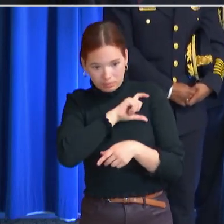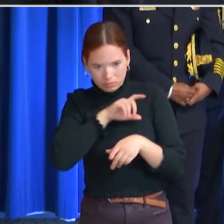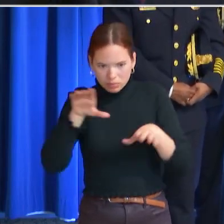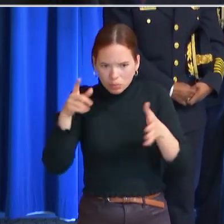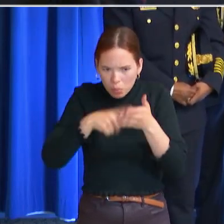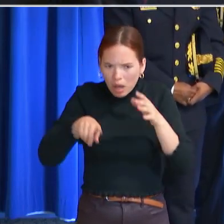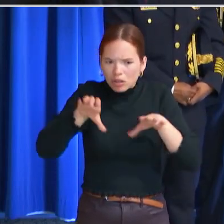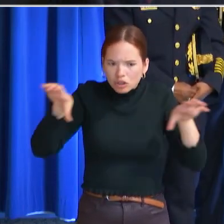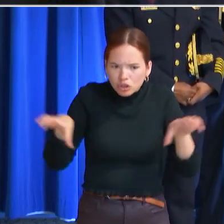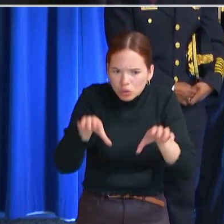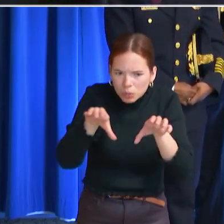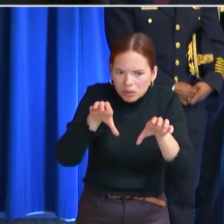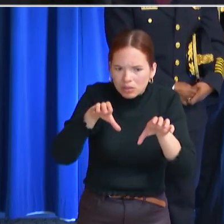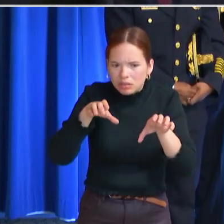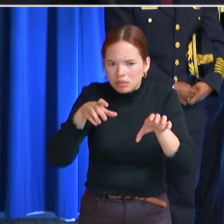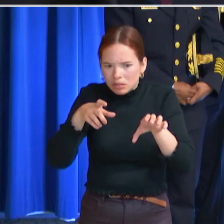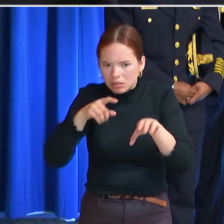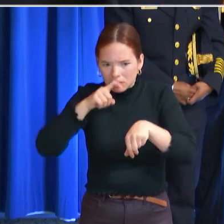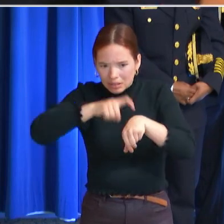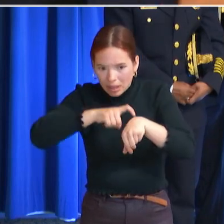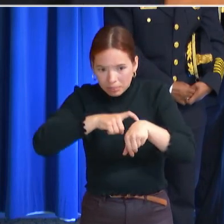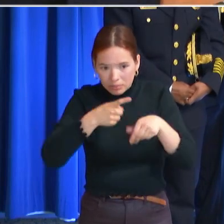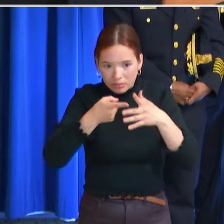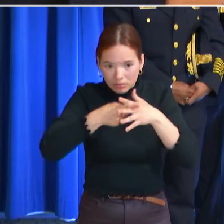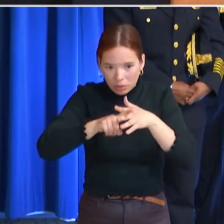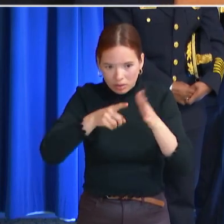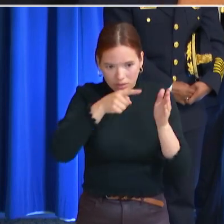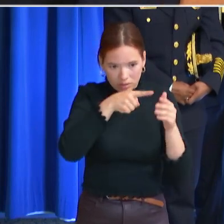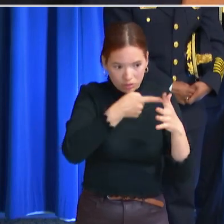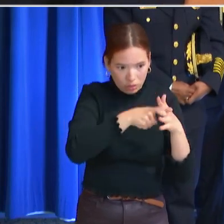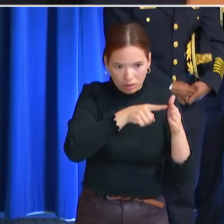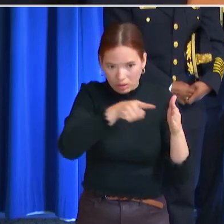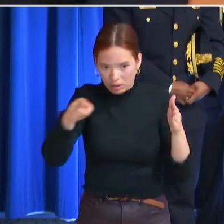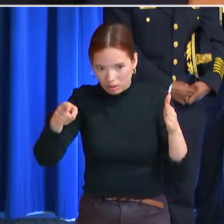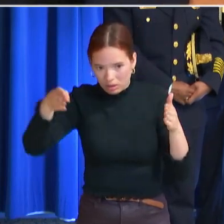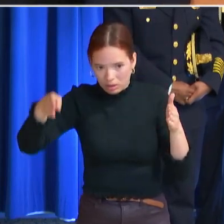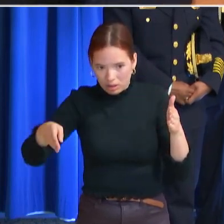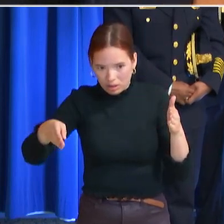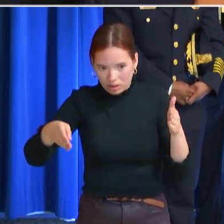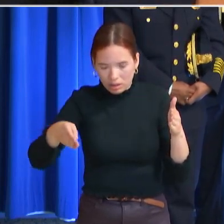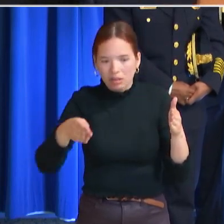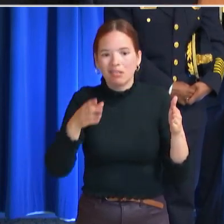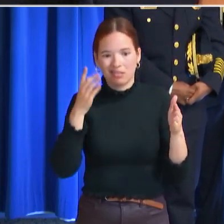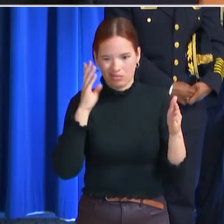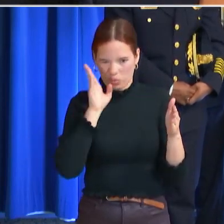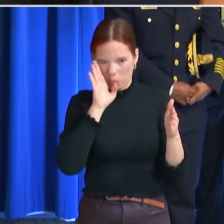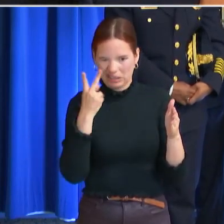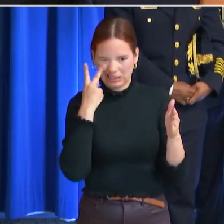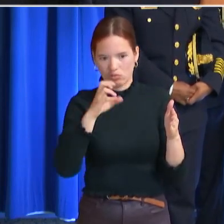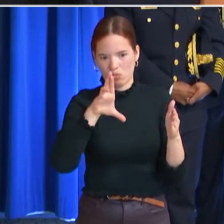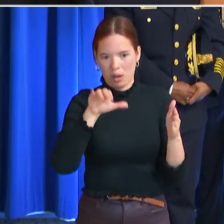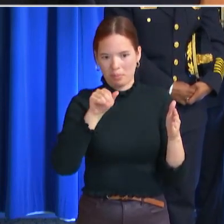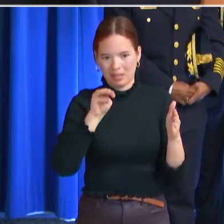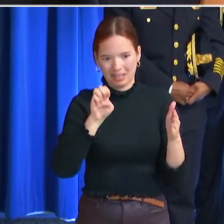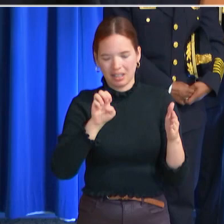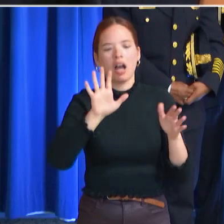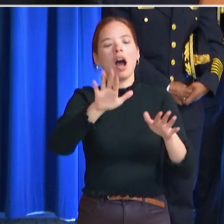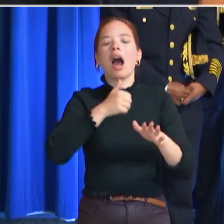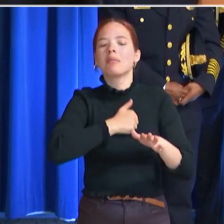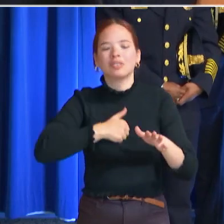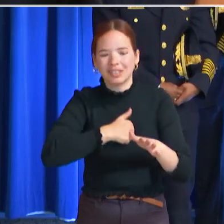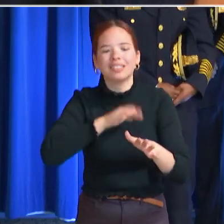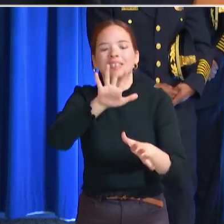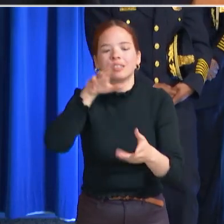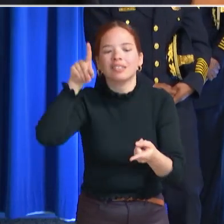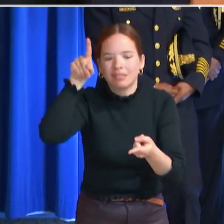for the time that they're supposed to be doing it, we will see increases in crime in those areas. So before we get decreases in